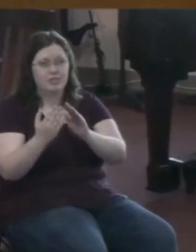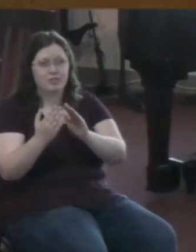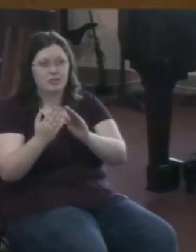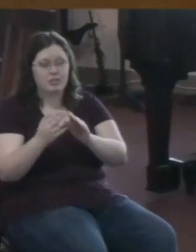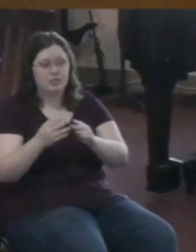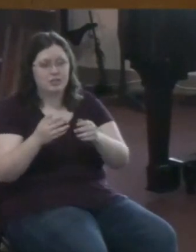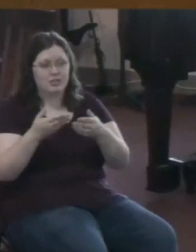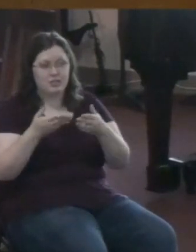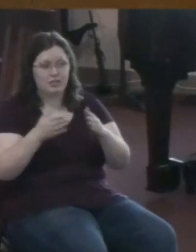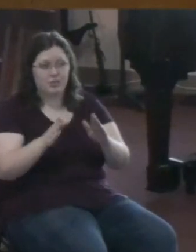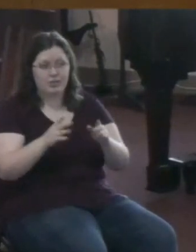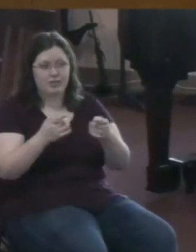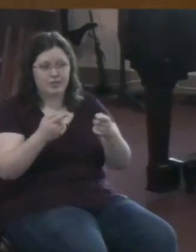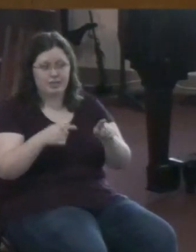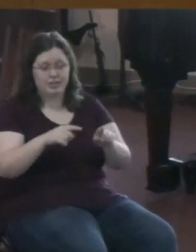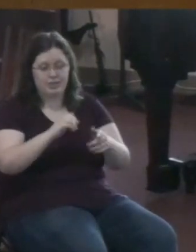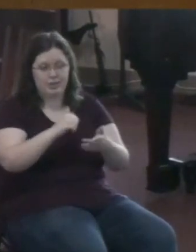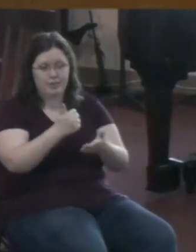is. Amen.